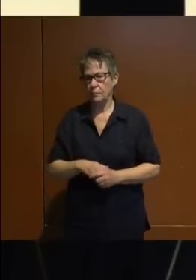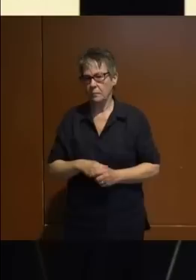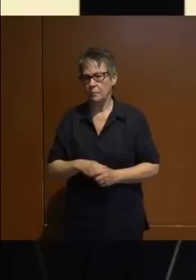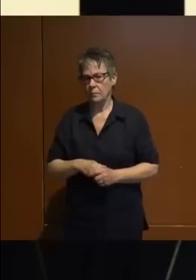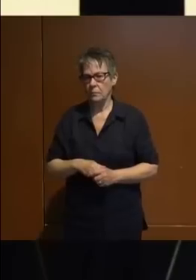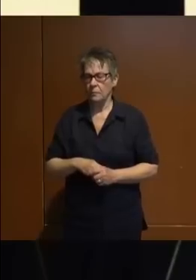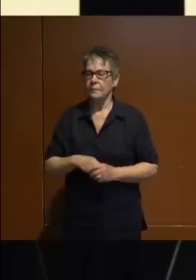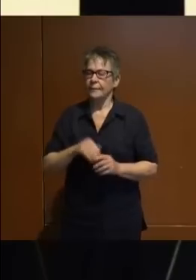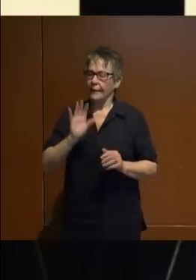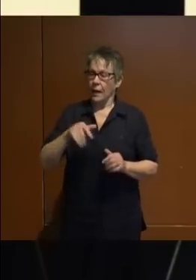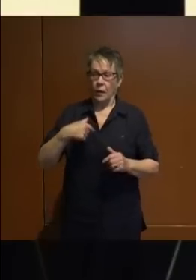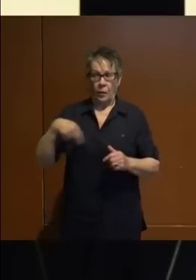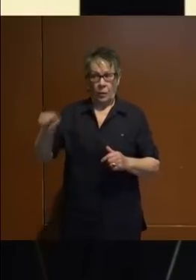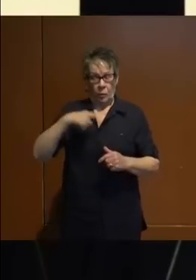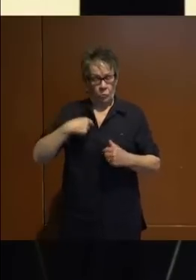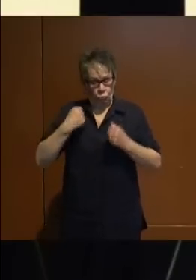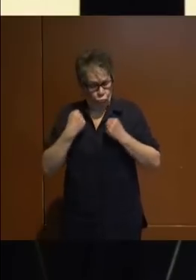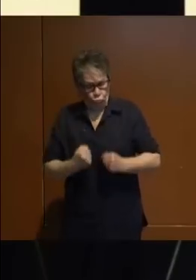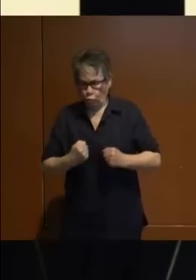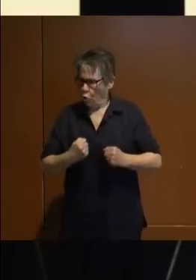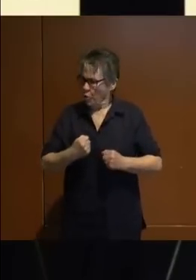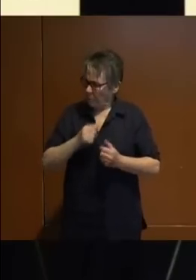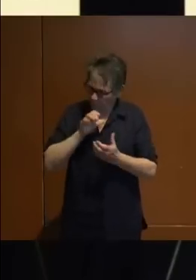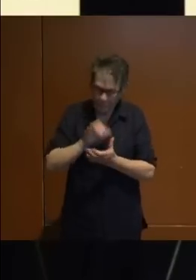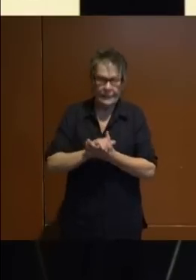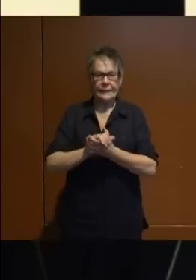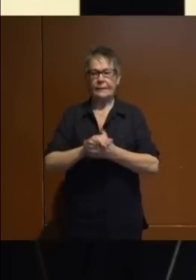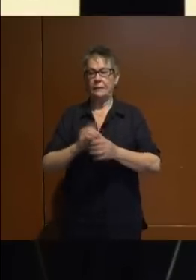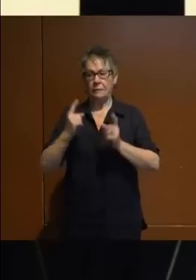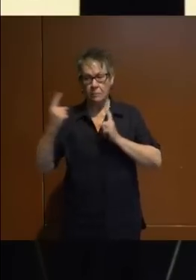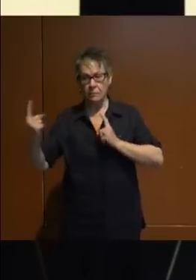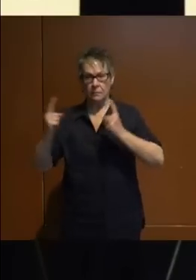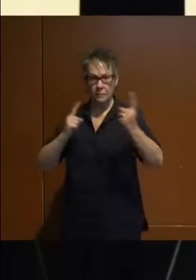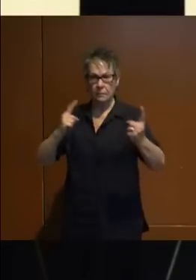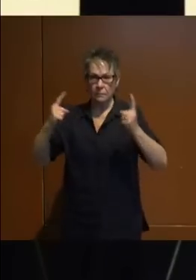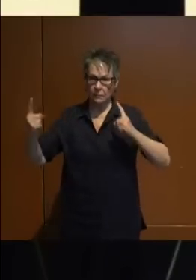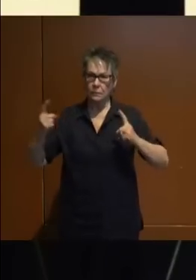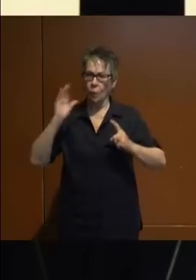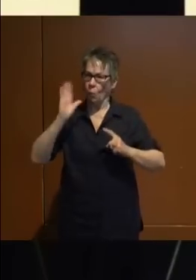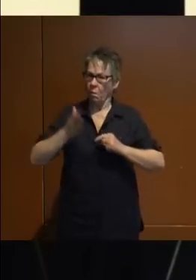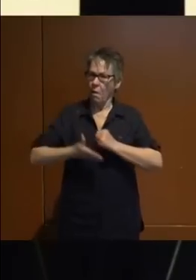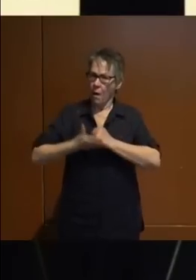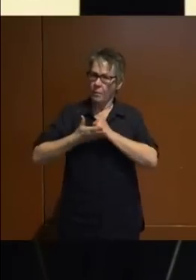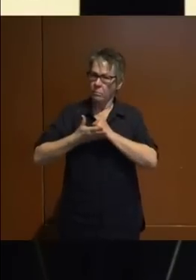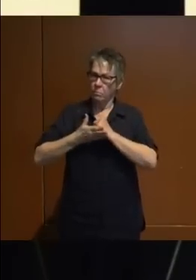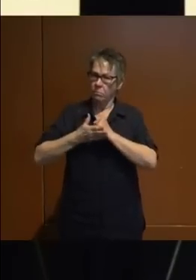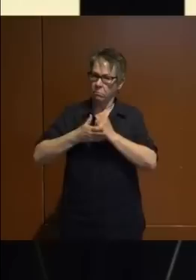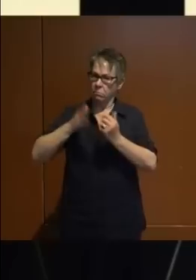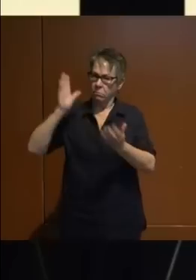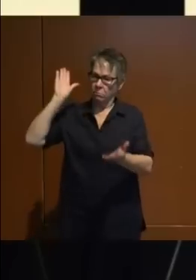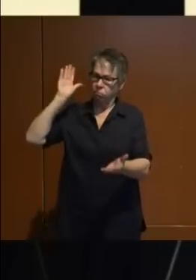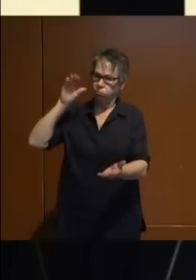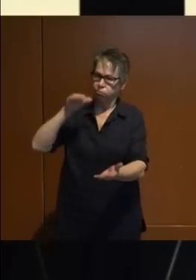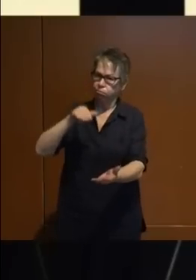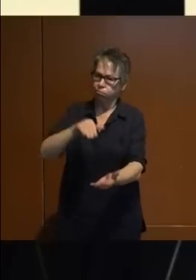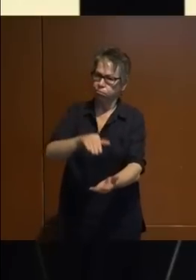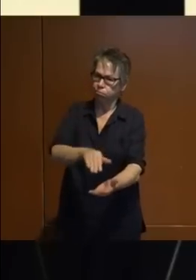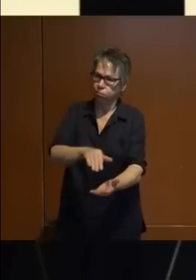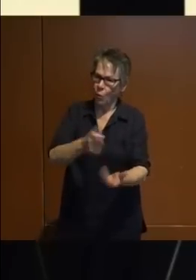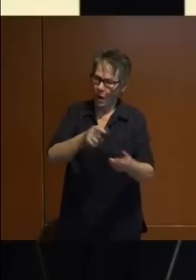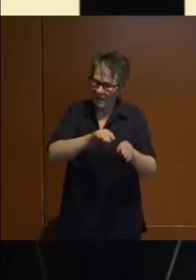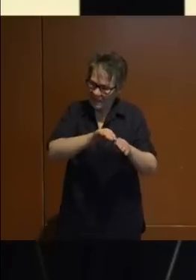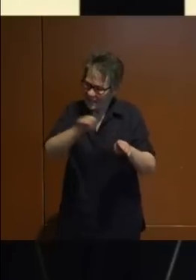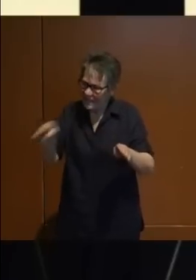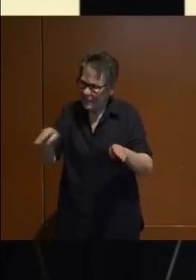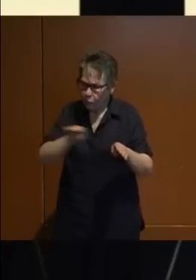mitigation interventions, our ability to slow down the rate of the doubling of the infection